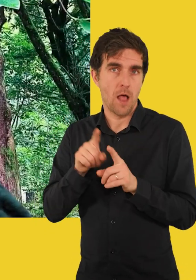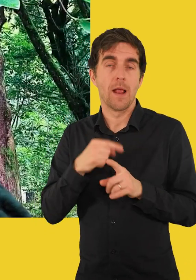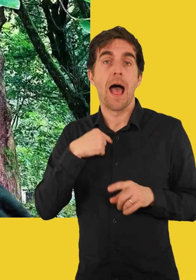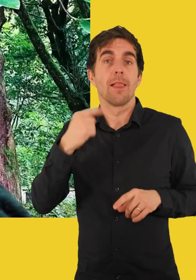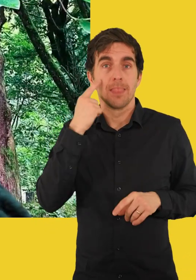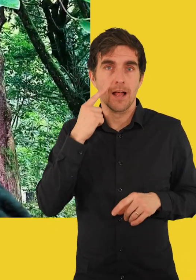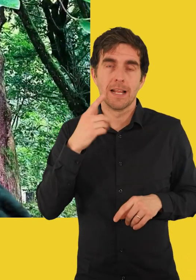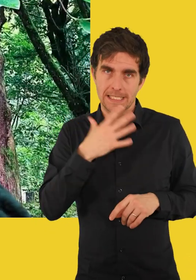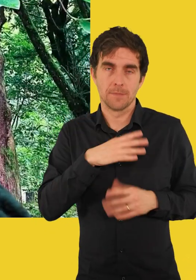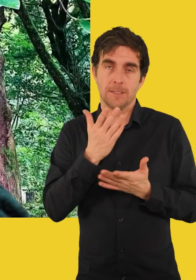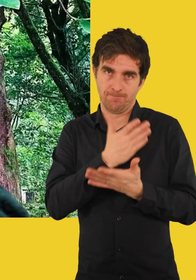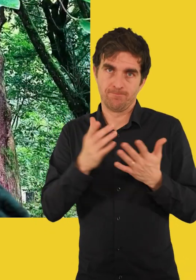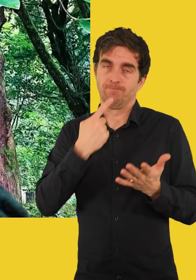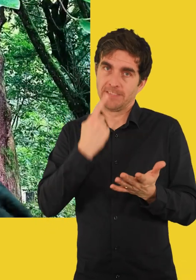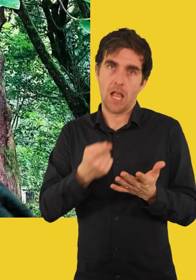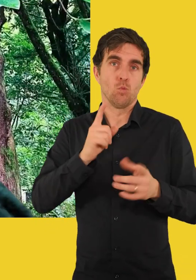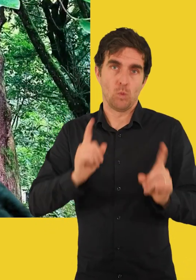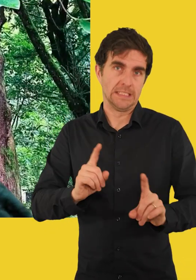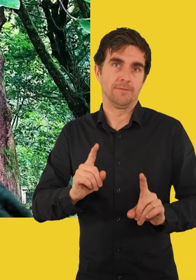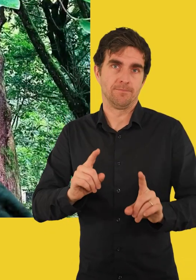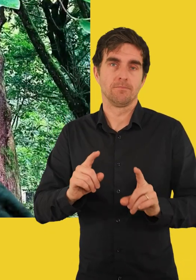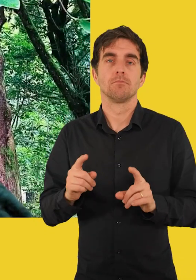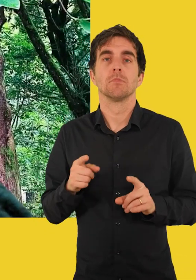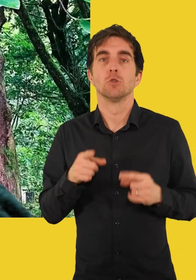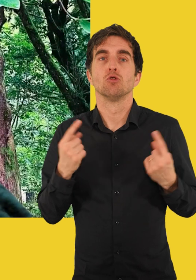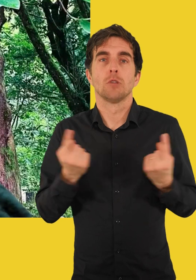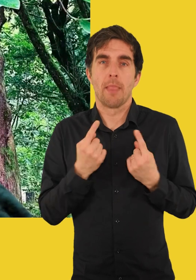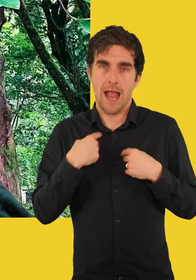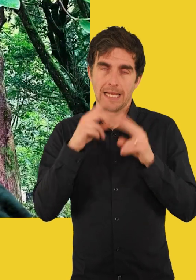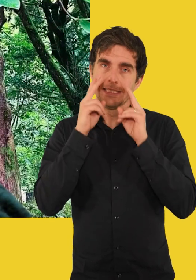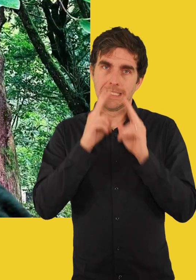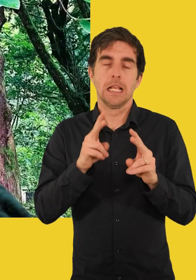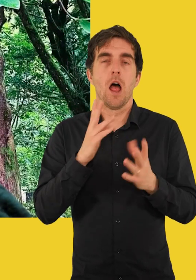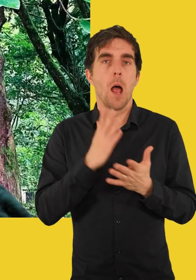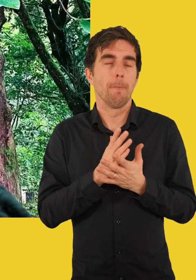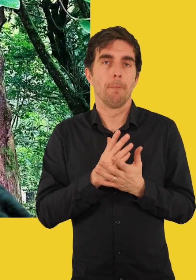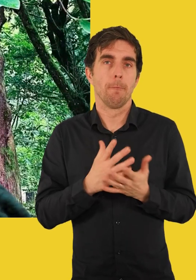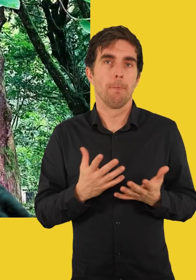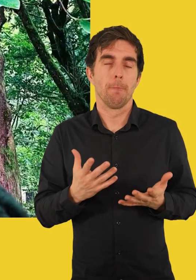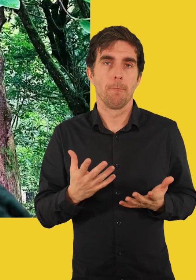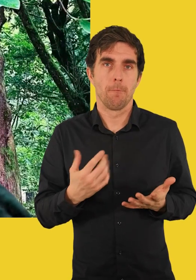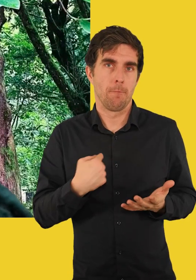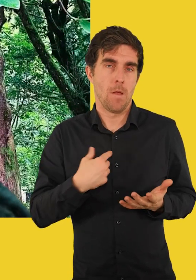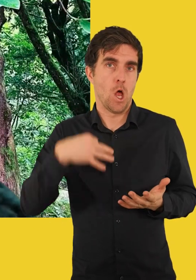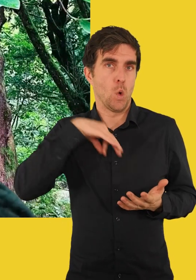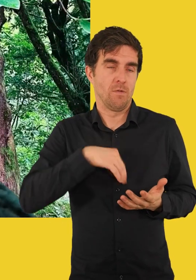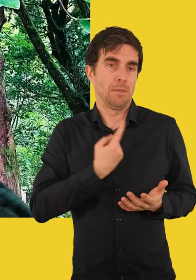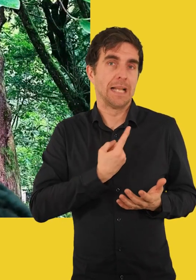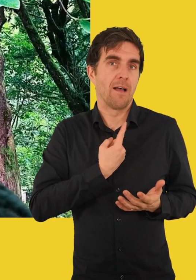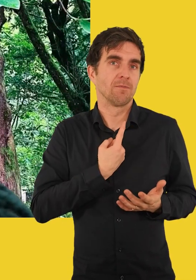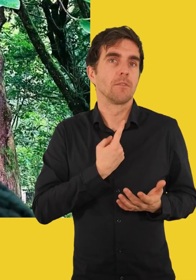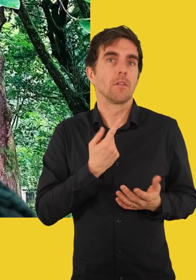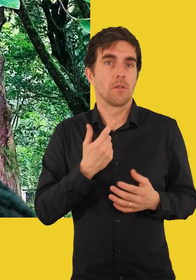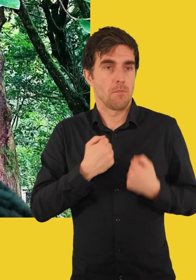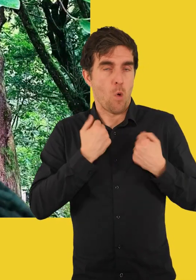I do think that needs to be named, and it's certainly something I can see that I've benefited from as well personally in